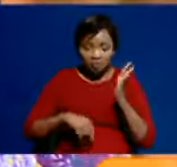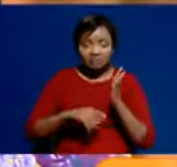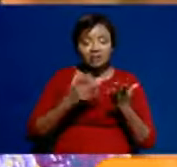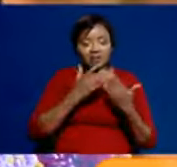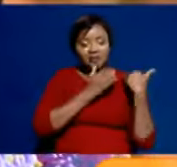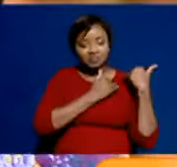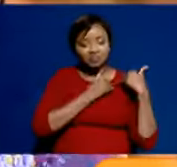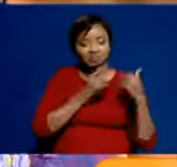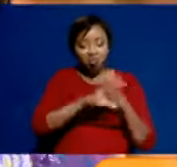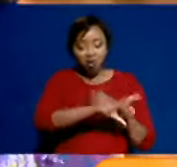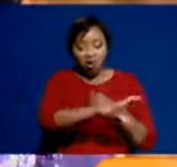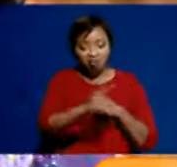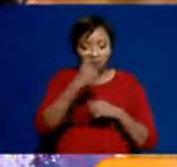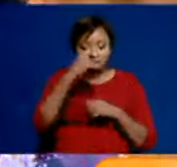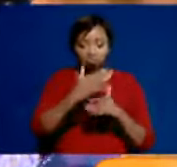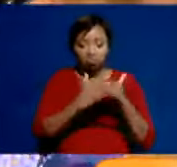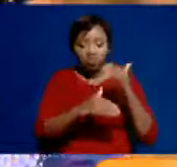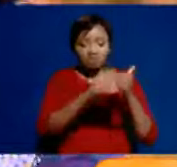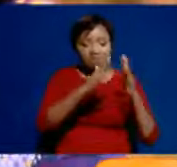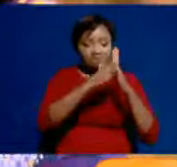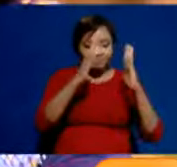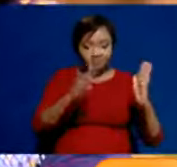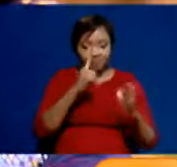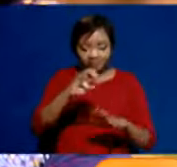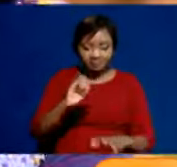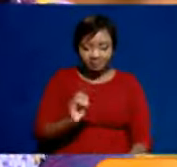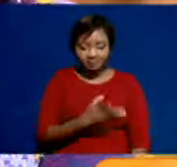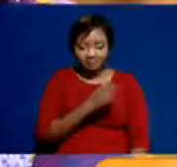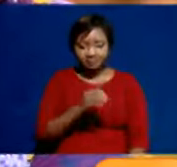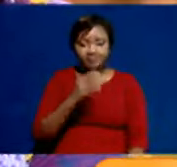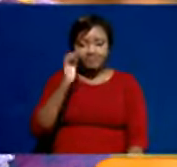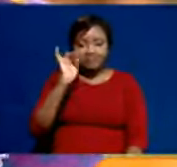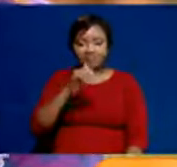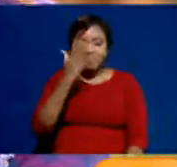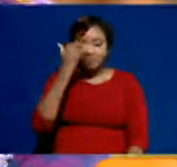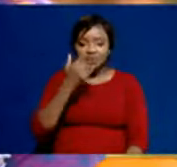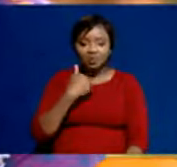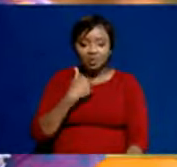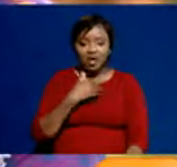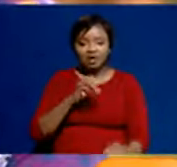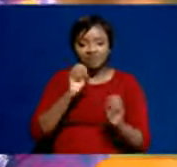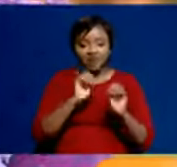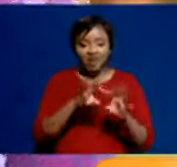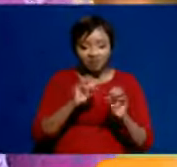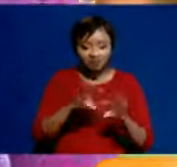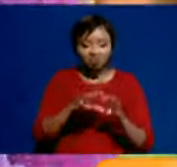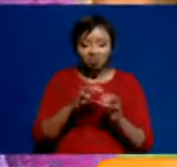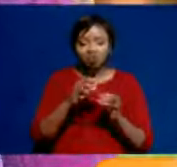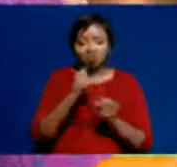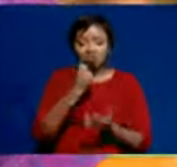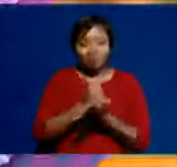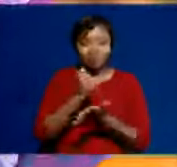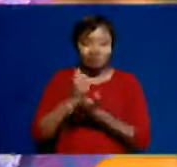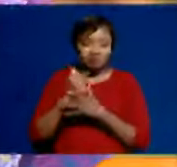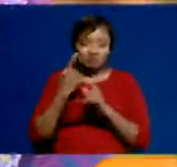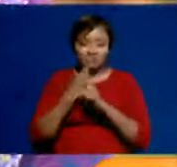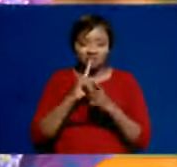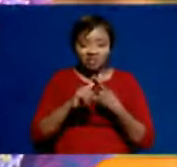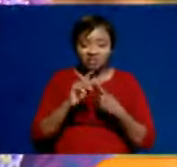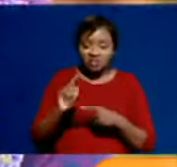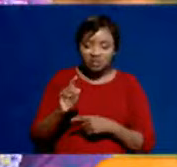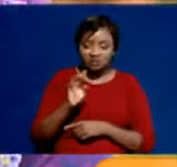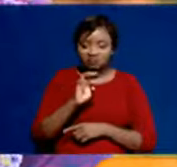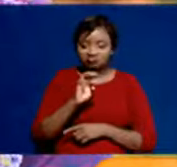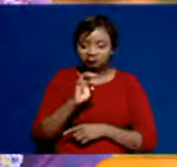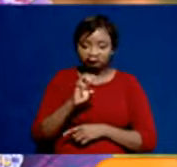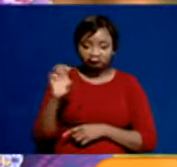do. Mm-hmm. You build houses. That's why we have council estates in Nairobi, like Madaraka, like in Eastlands. Mm-hmm.